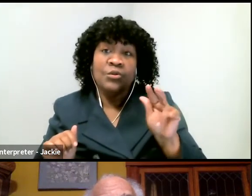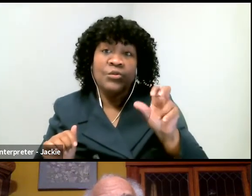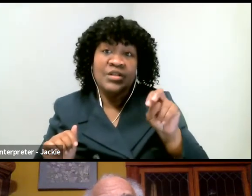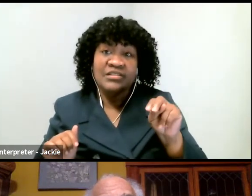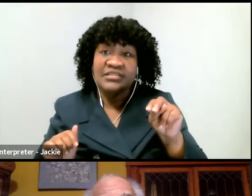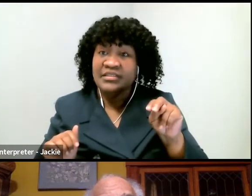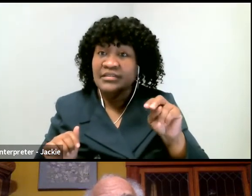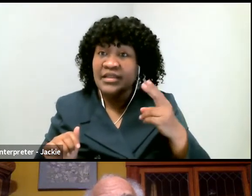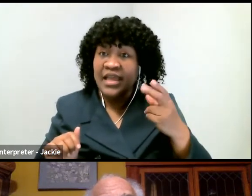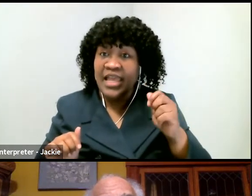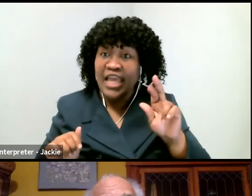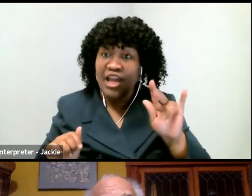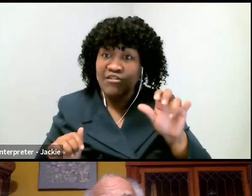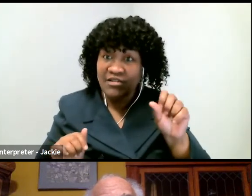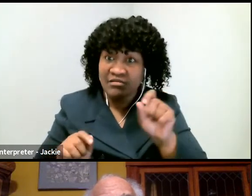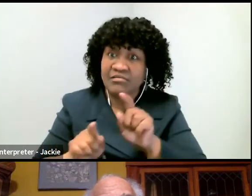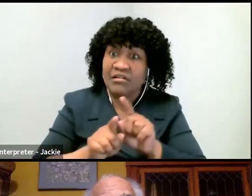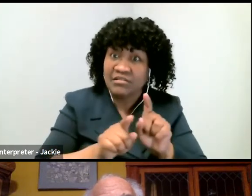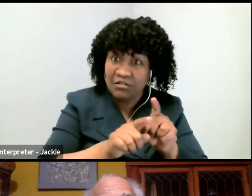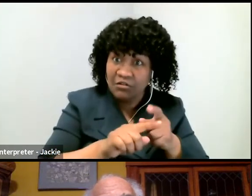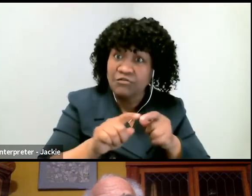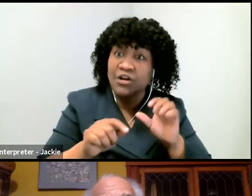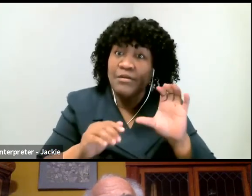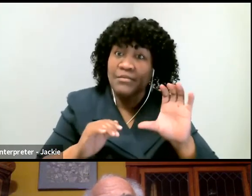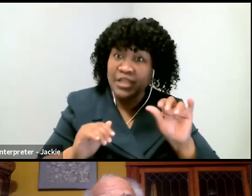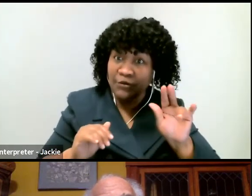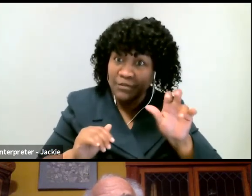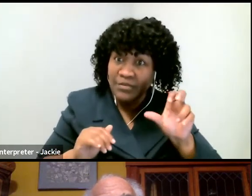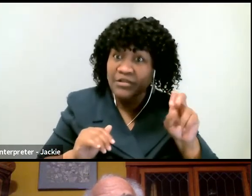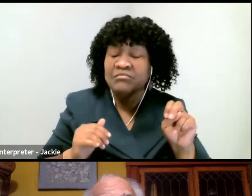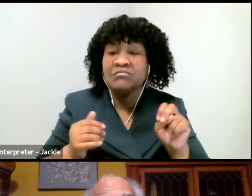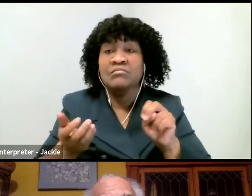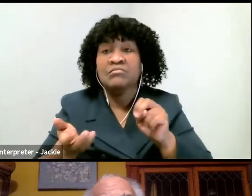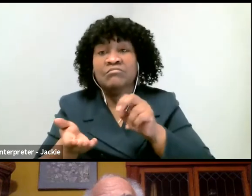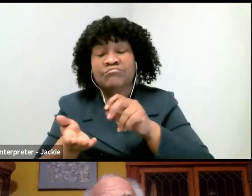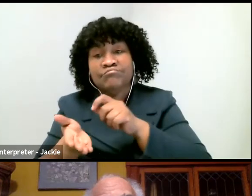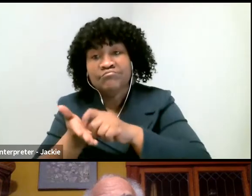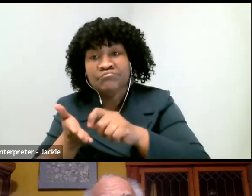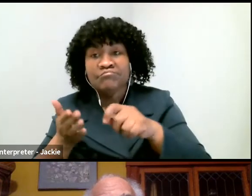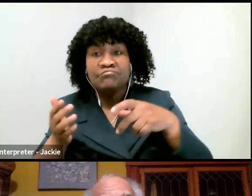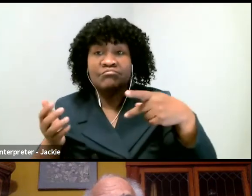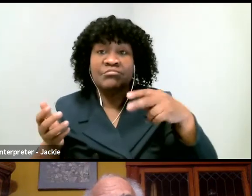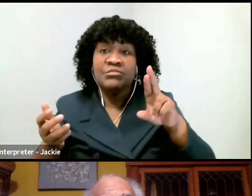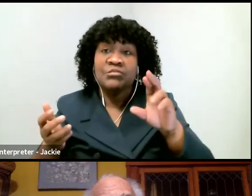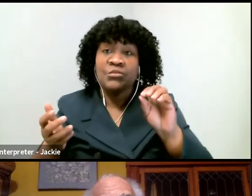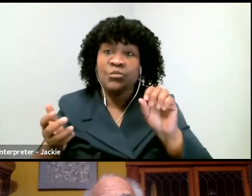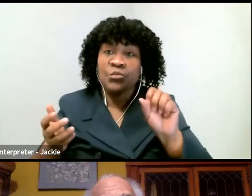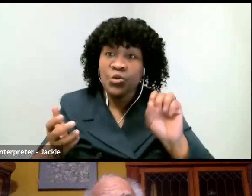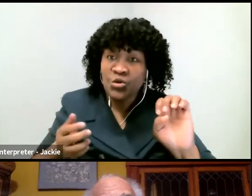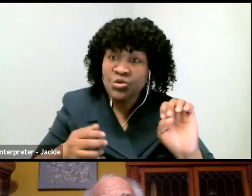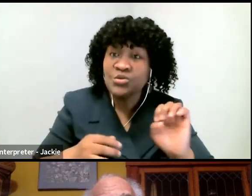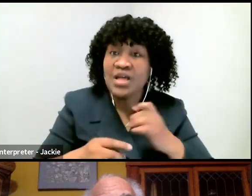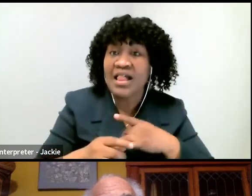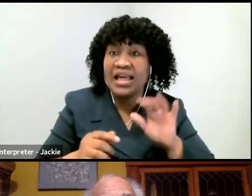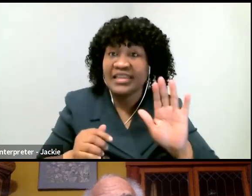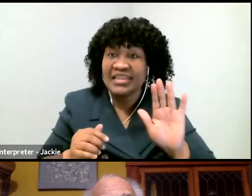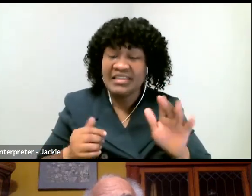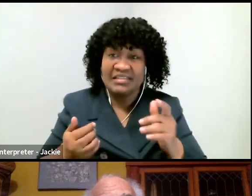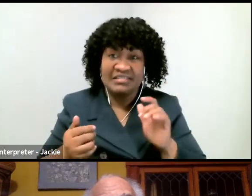writer, the possibilities of poetry and prose that his novels disclosed has never left